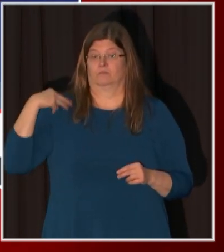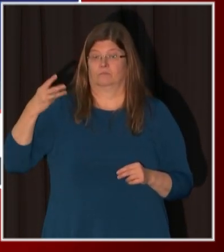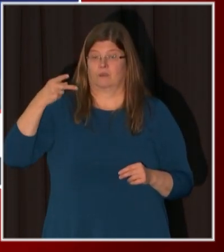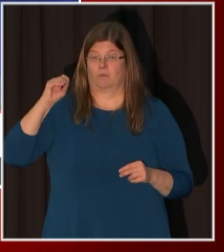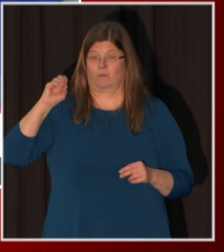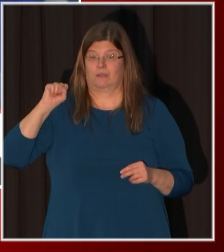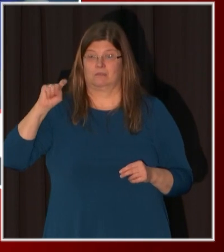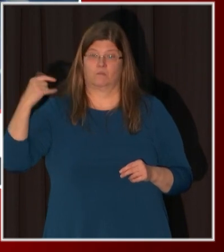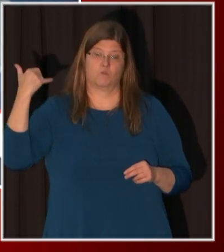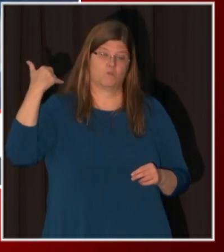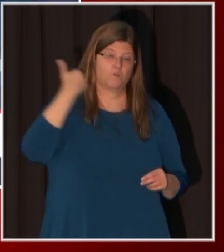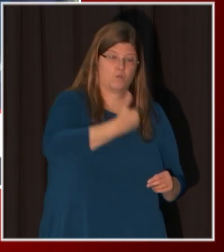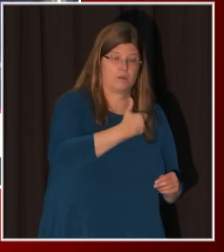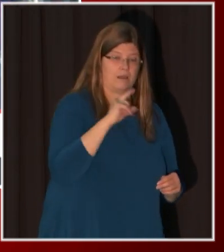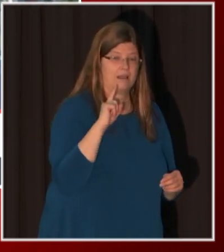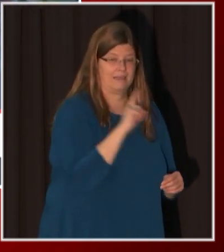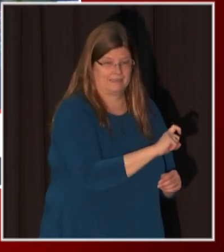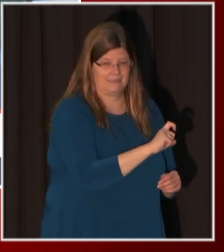Steve,